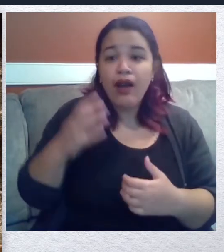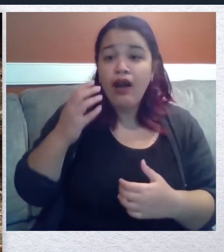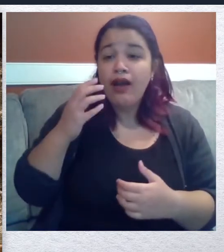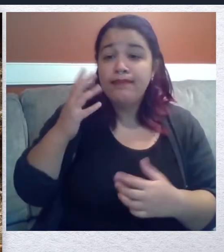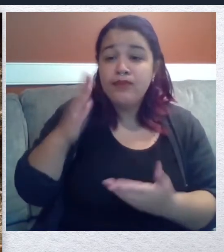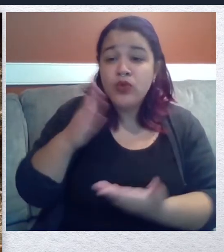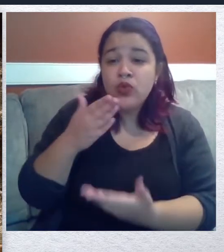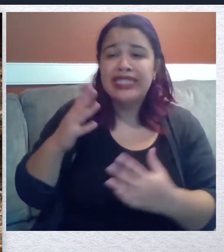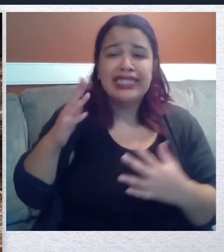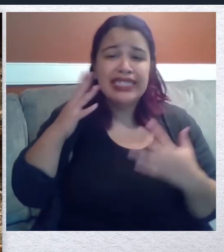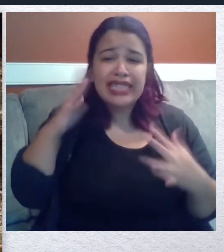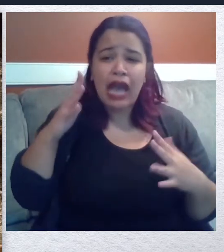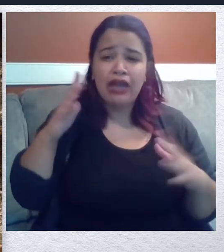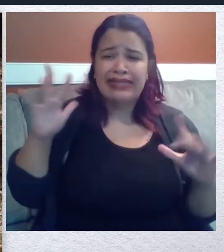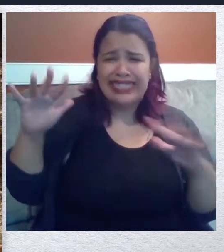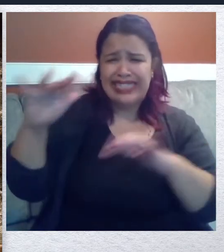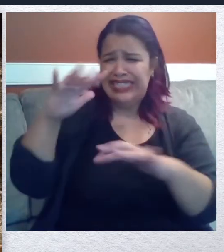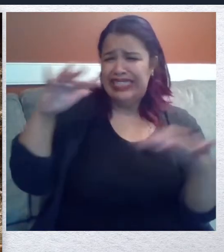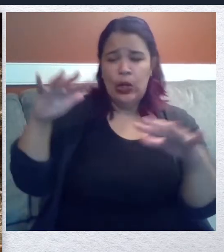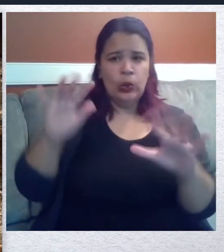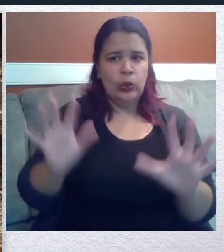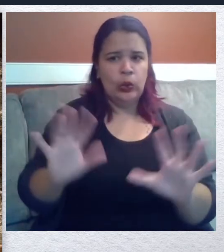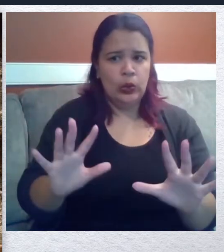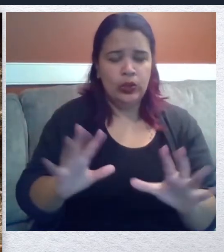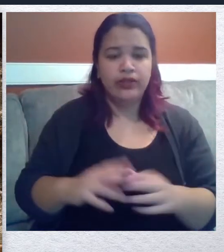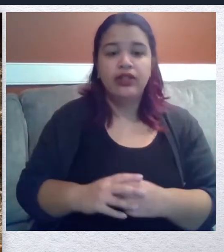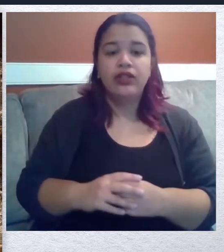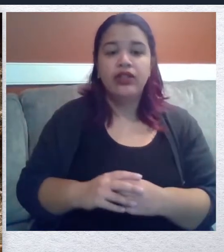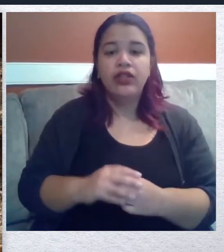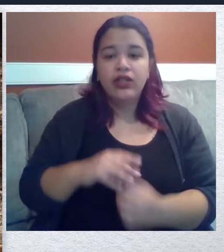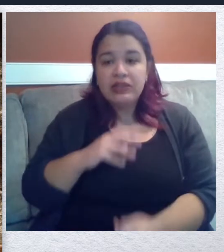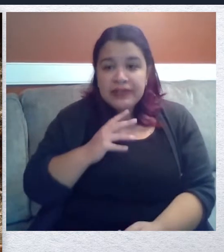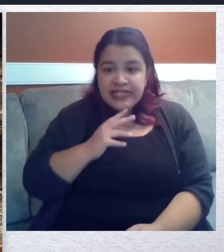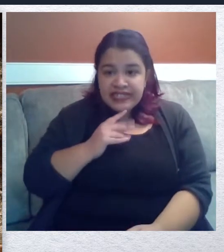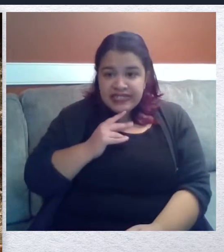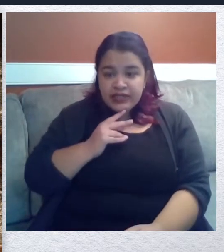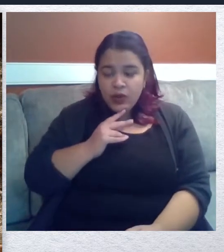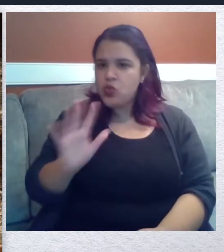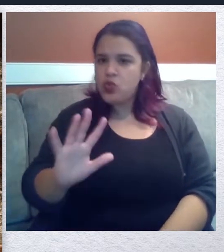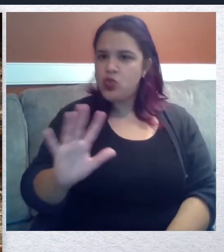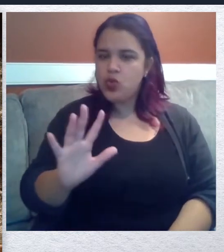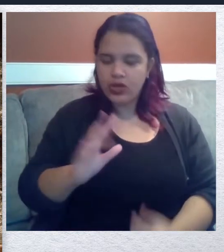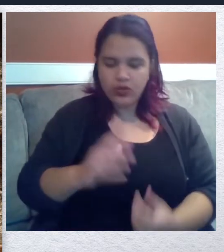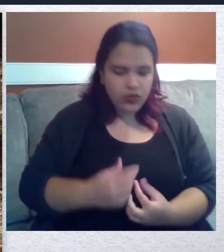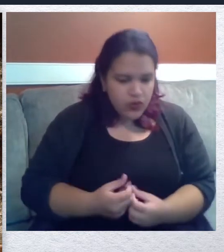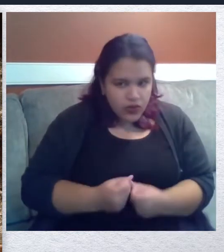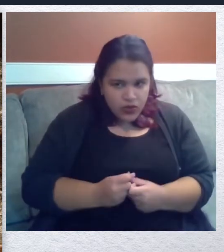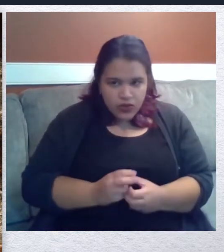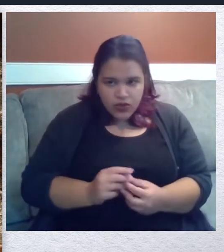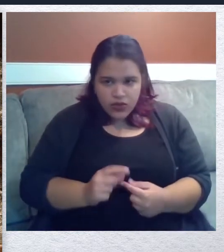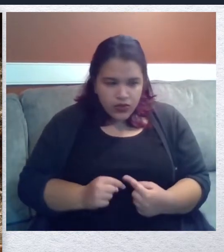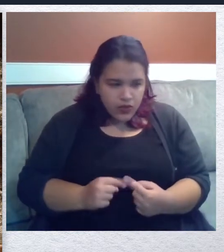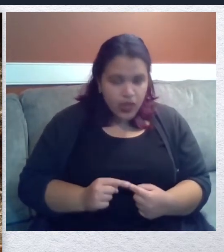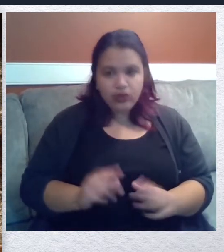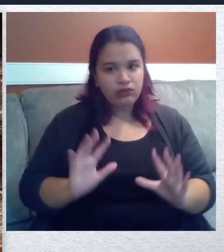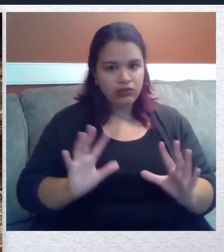too softly. Don't mention anything about virtual interviewing being weird or